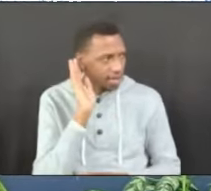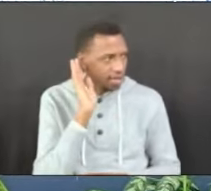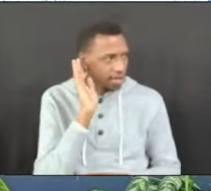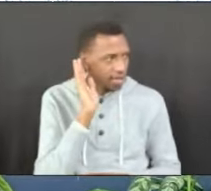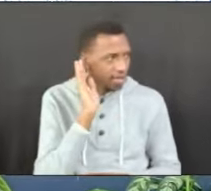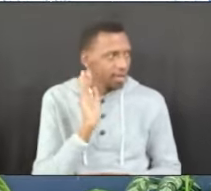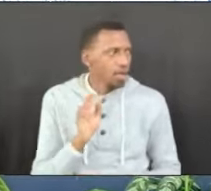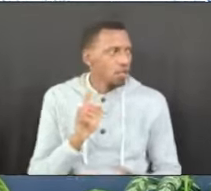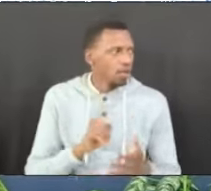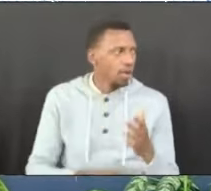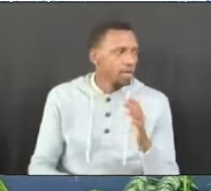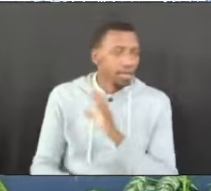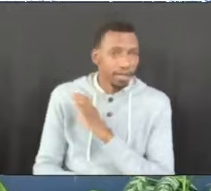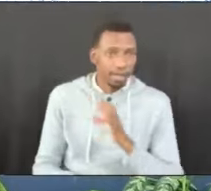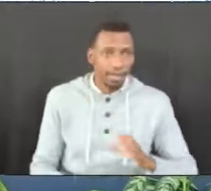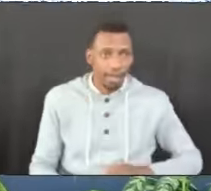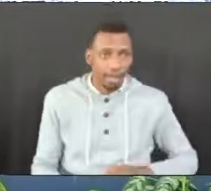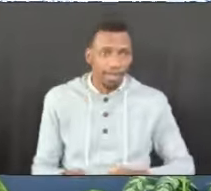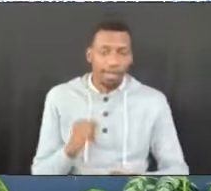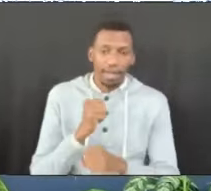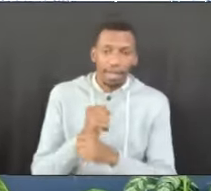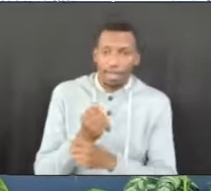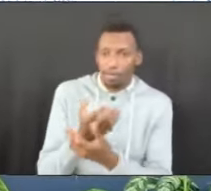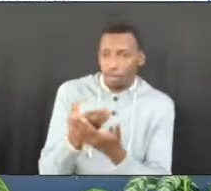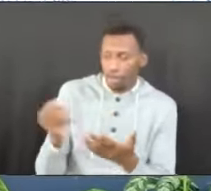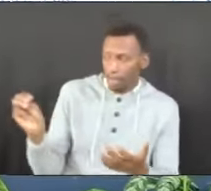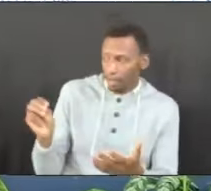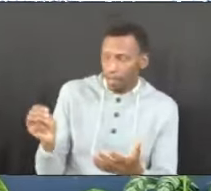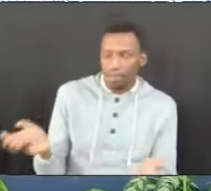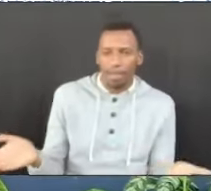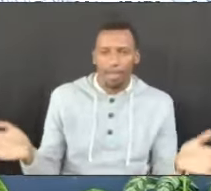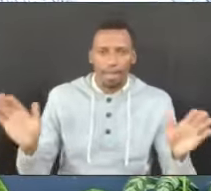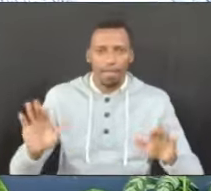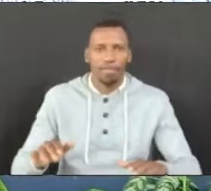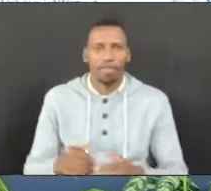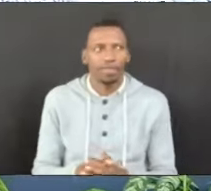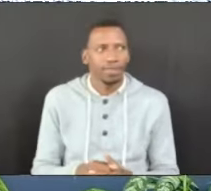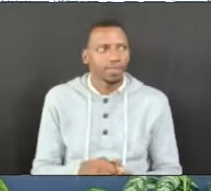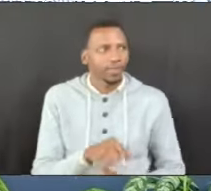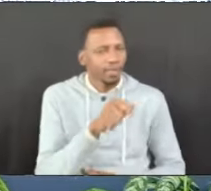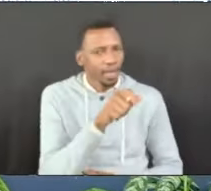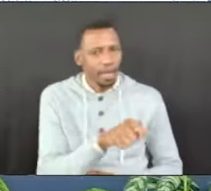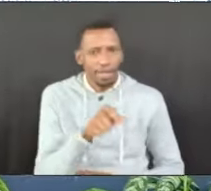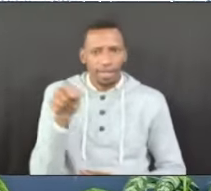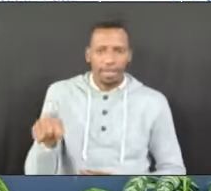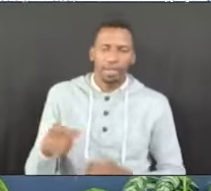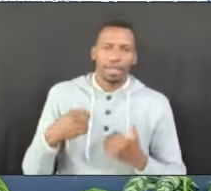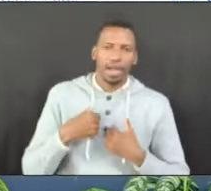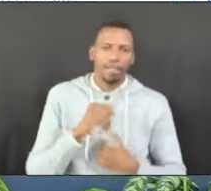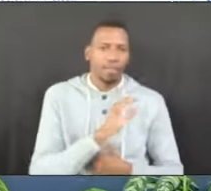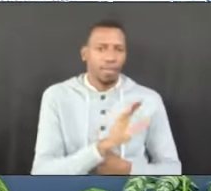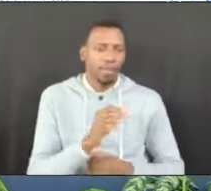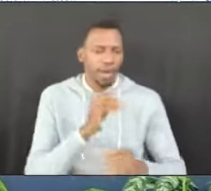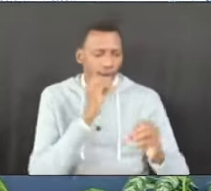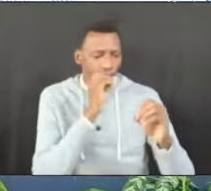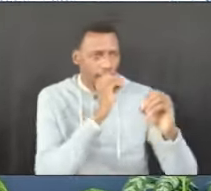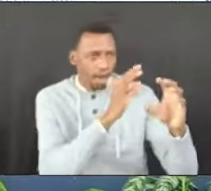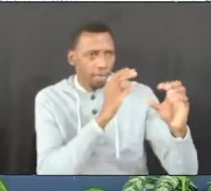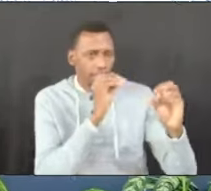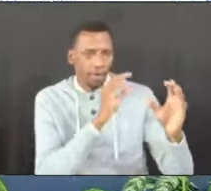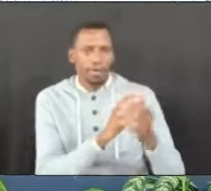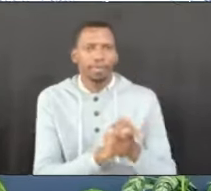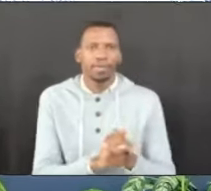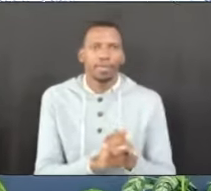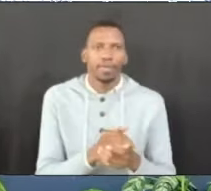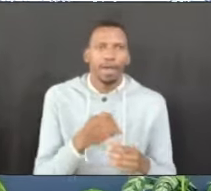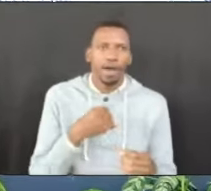has done for them, they fall down. Each one had their harps. And they were holding golden bowls of